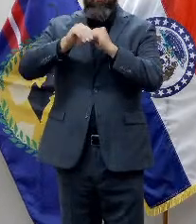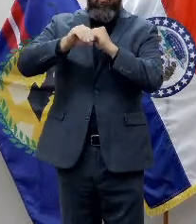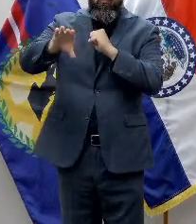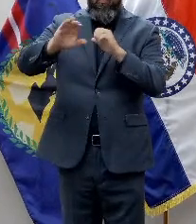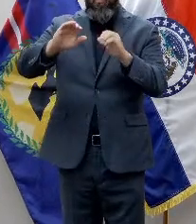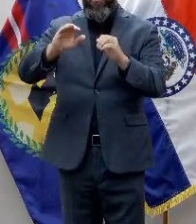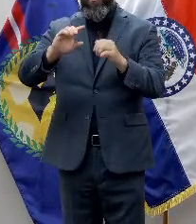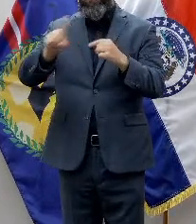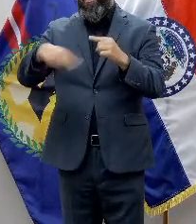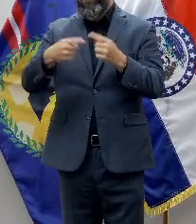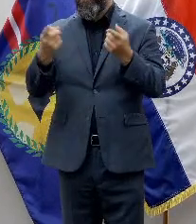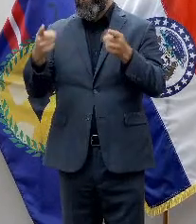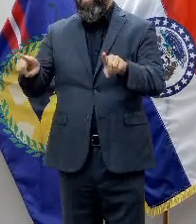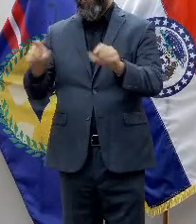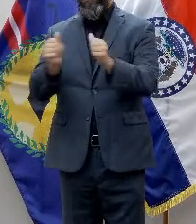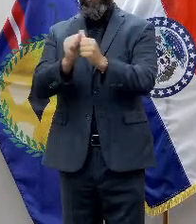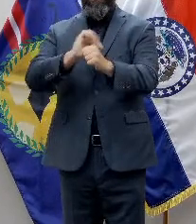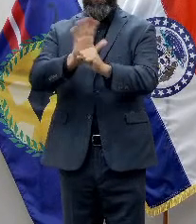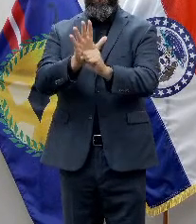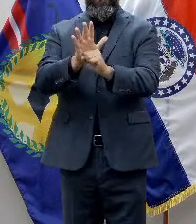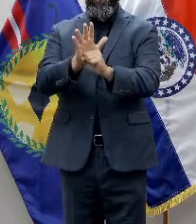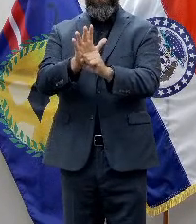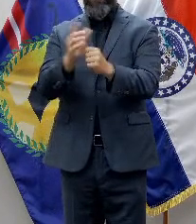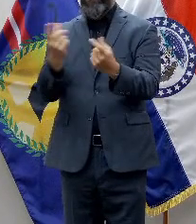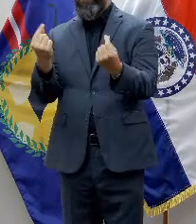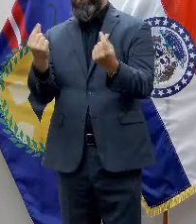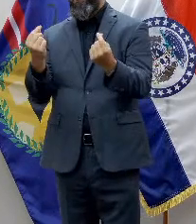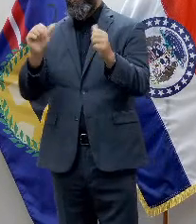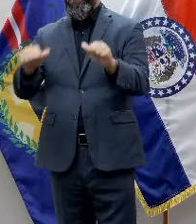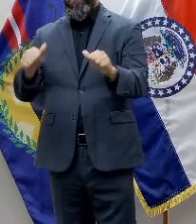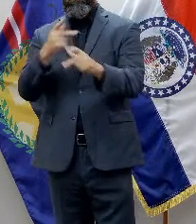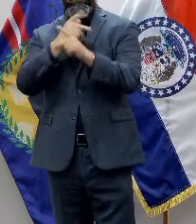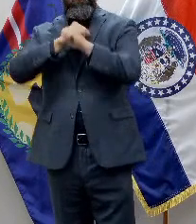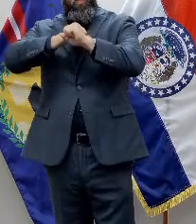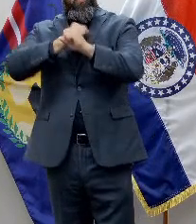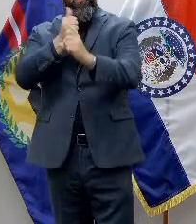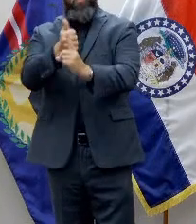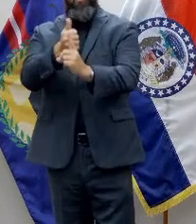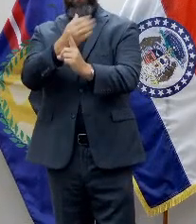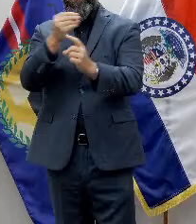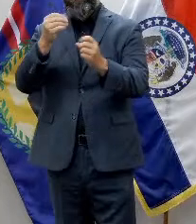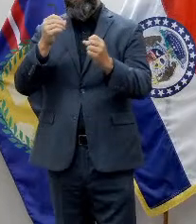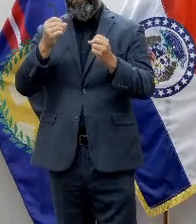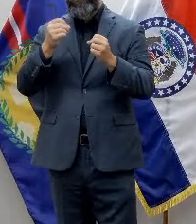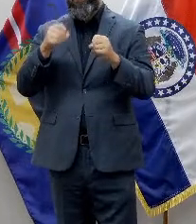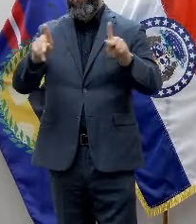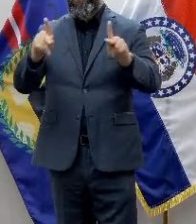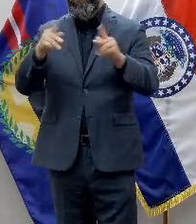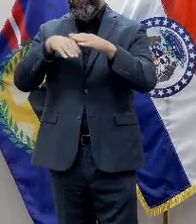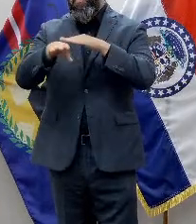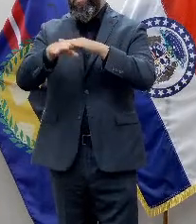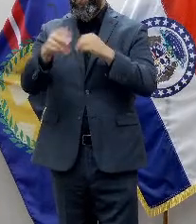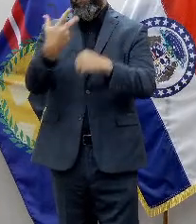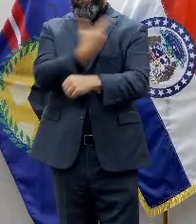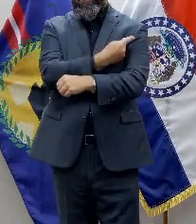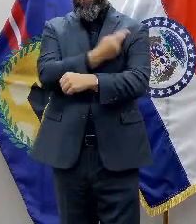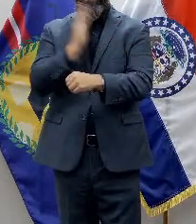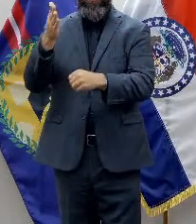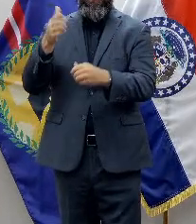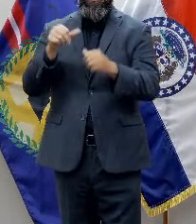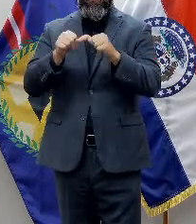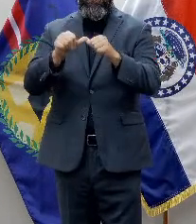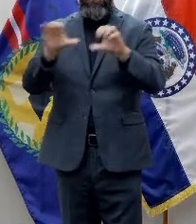about what's happening in the pandemic, what you can do to keep yourself safe, and the opportunities to access the vaccine. We will continue to do